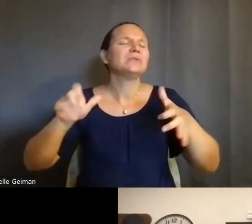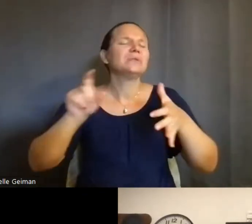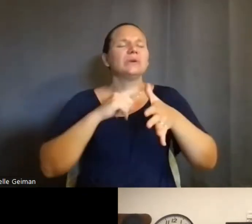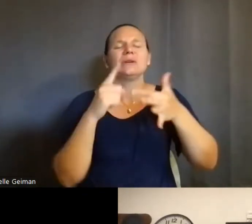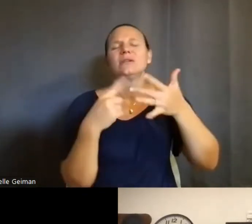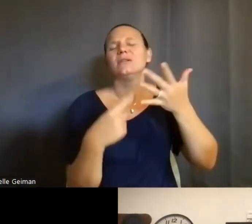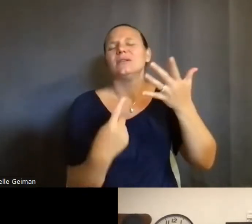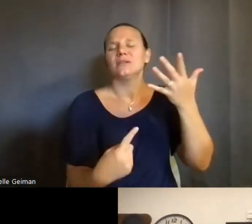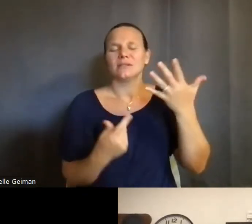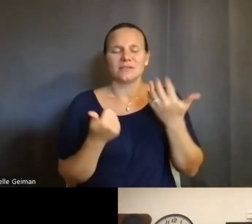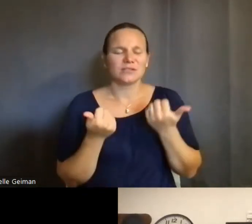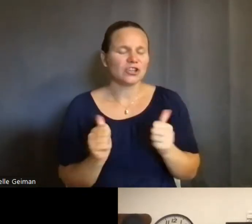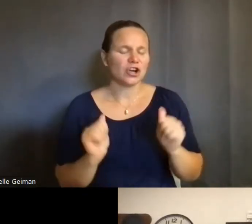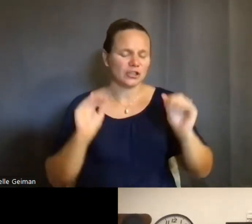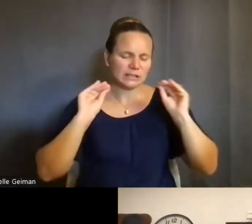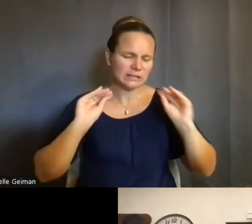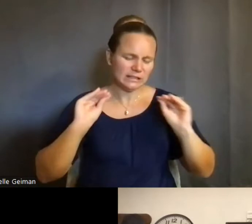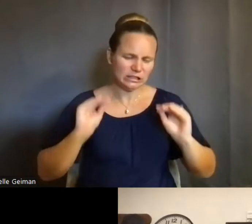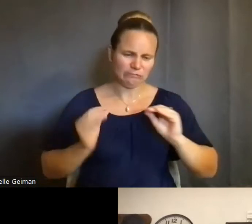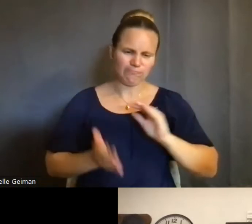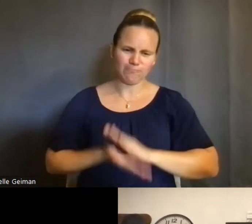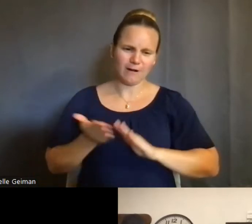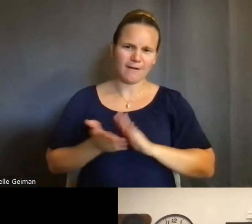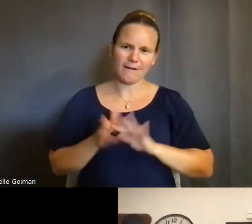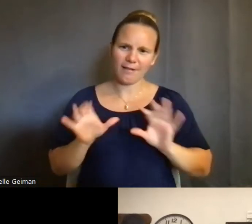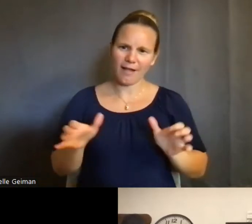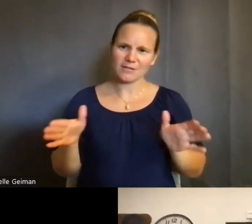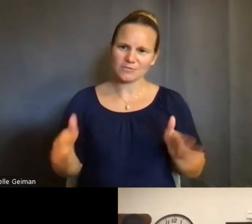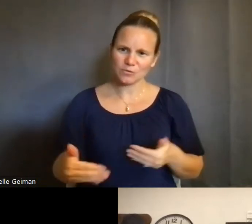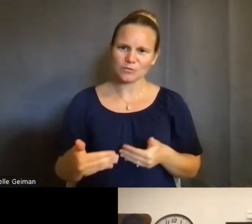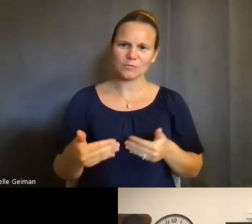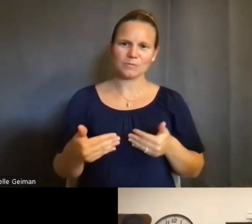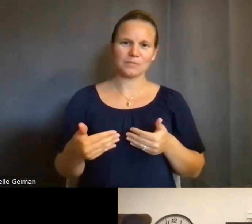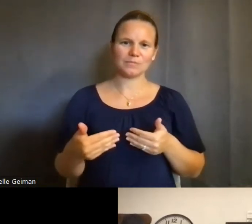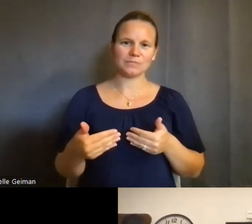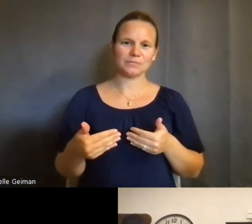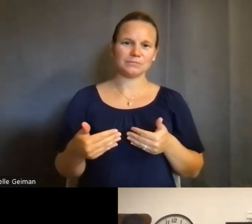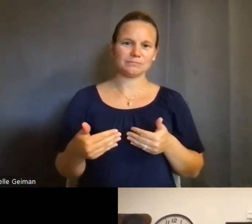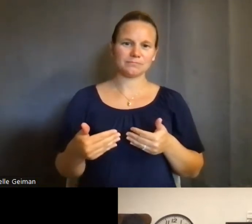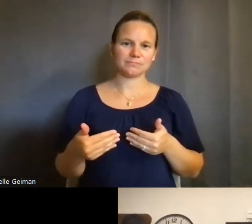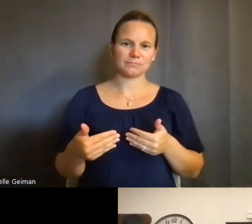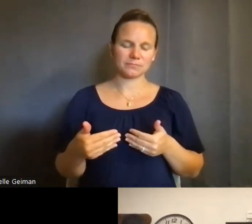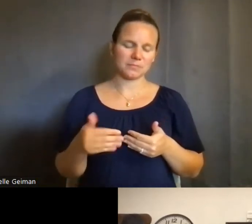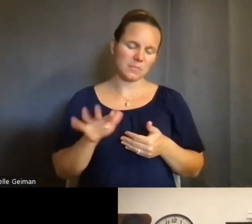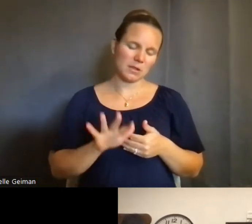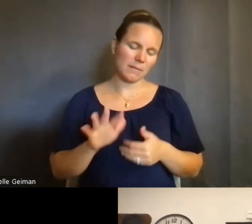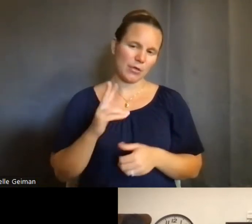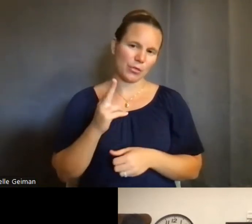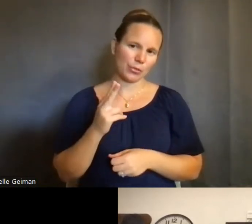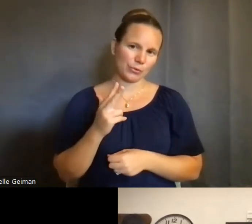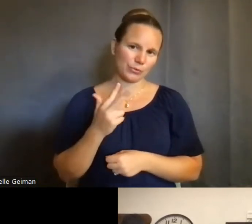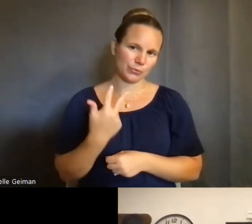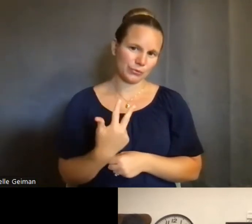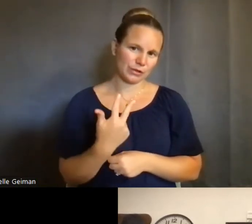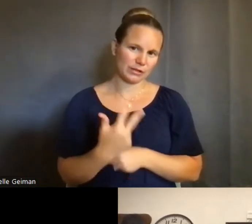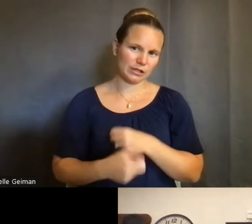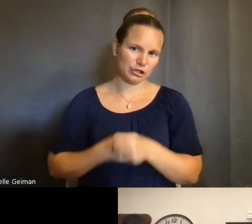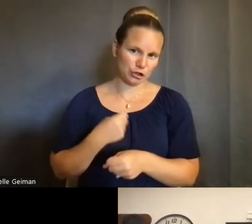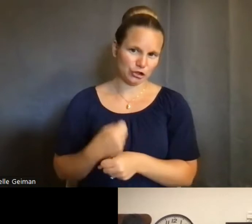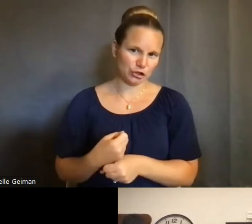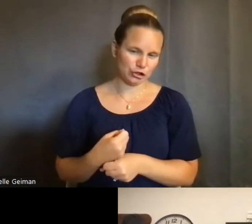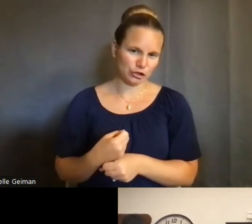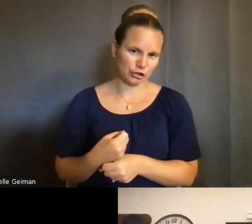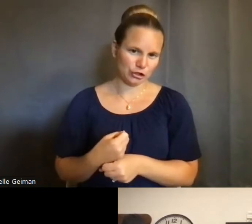into your classroom and just start running that and leading that space. After about 3 years, I got